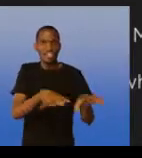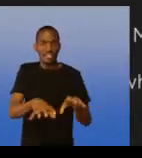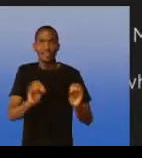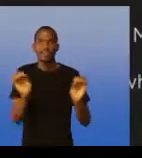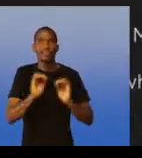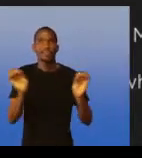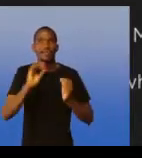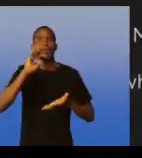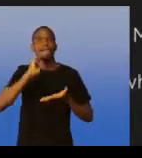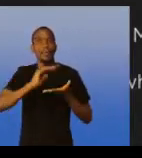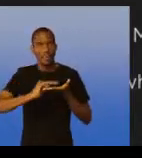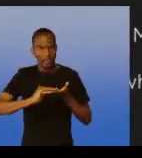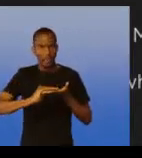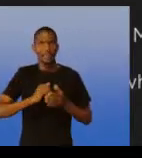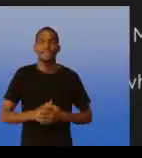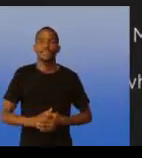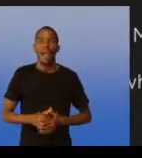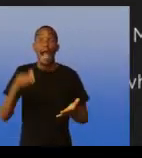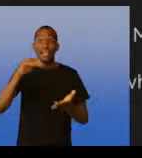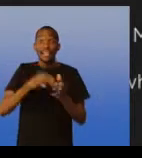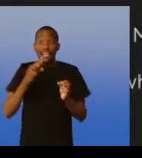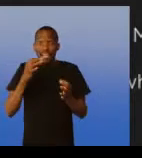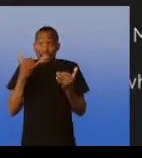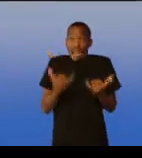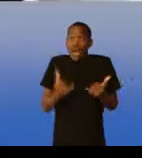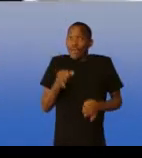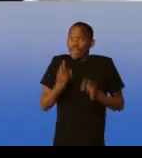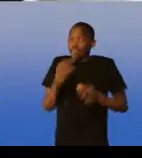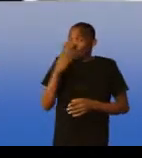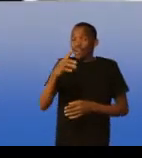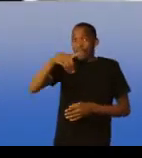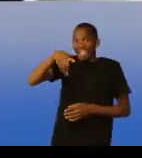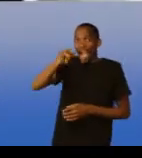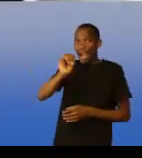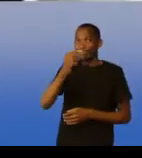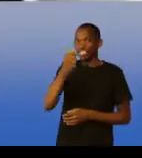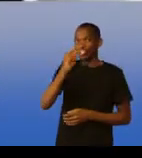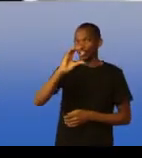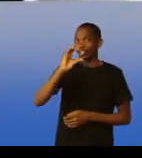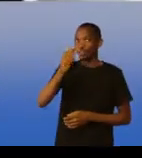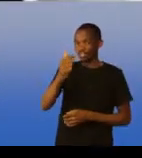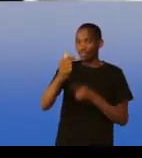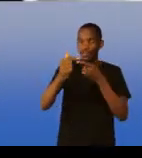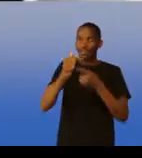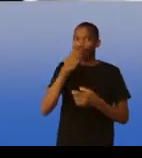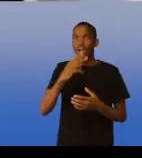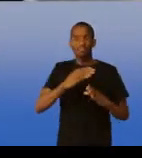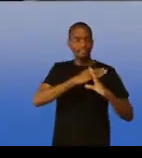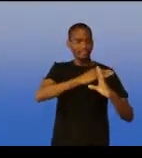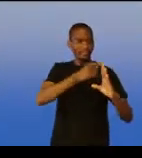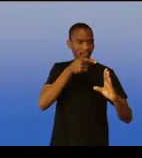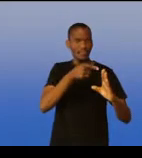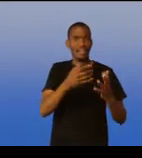minimized. If you look at the effect now of PMTCT, mother-to-child transmission, we are near elimination.